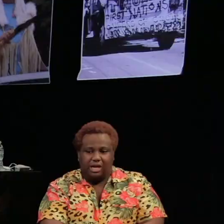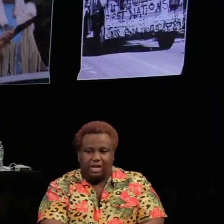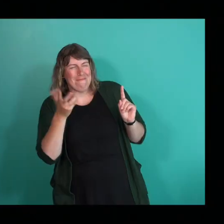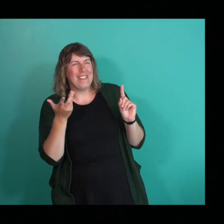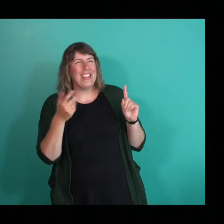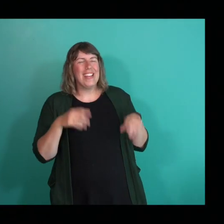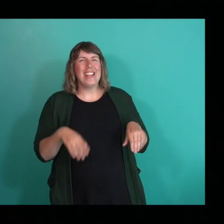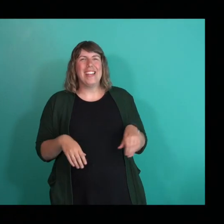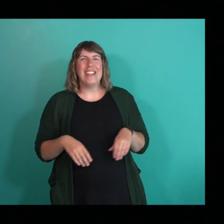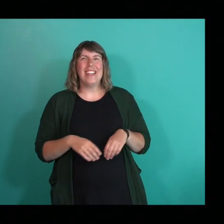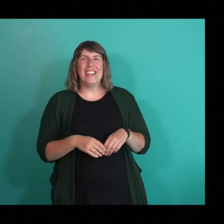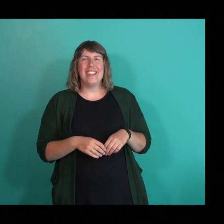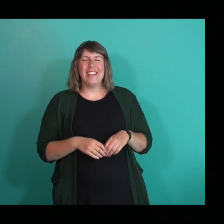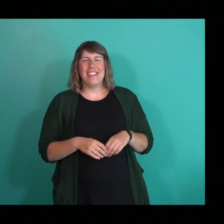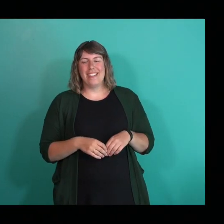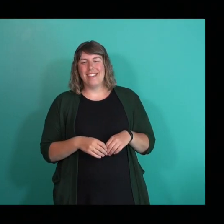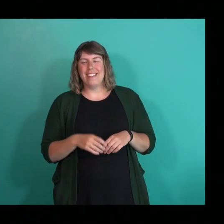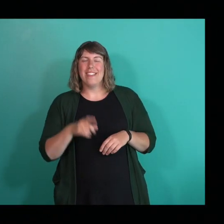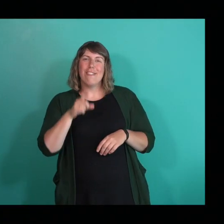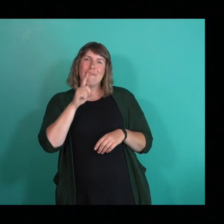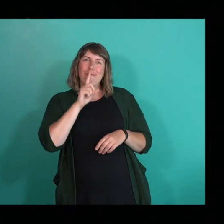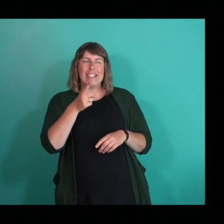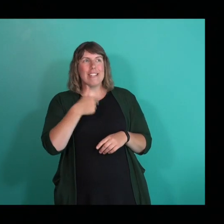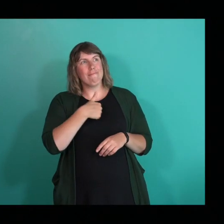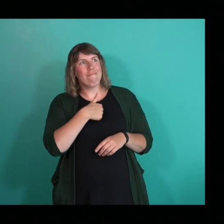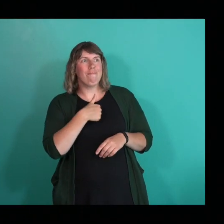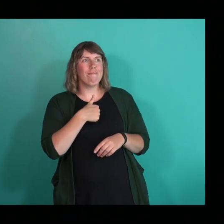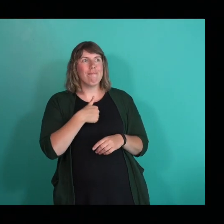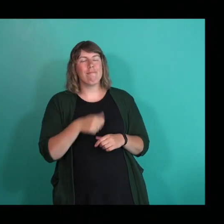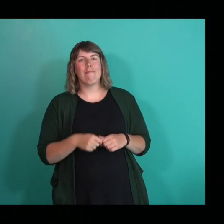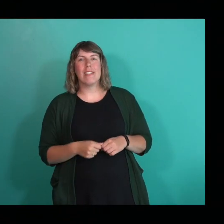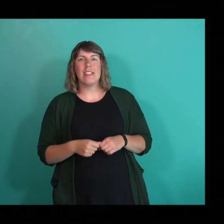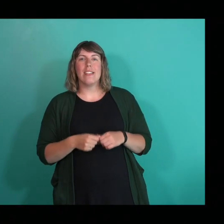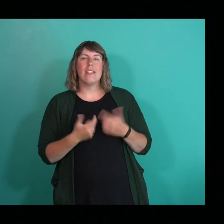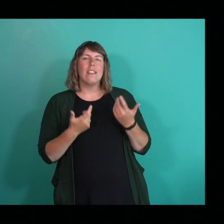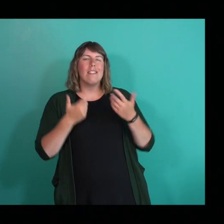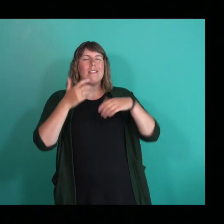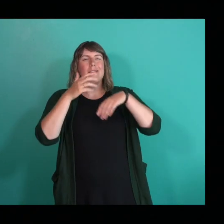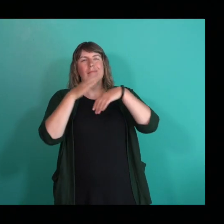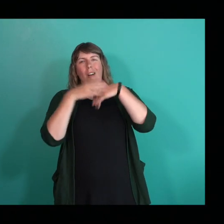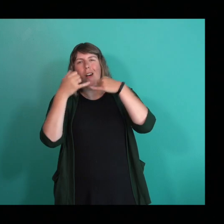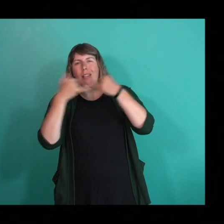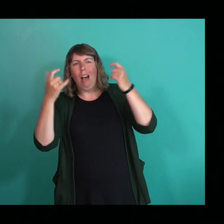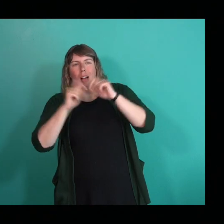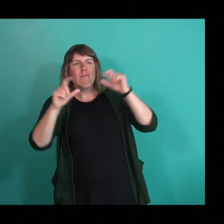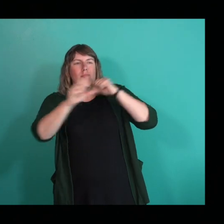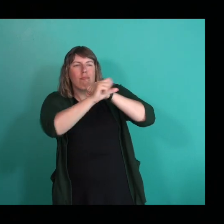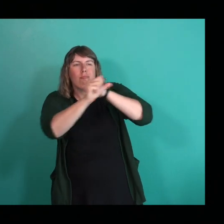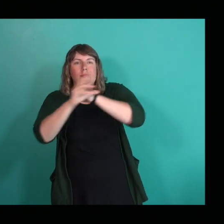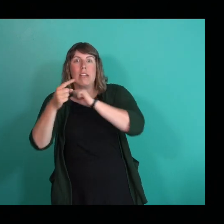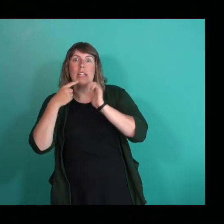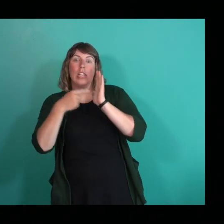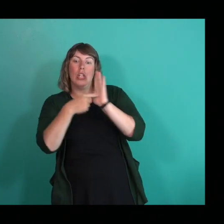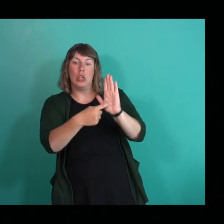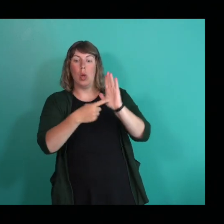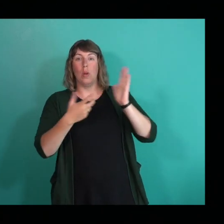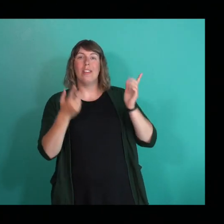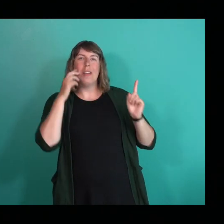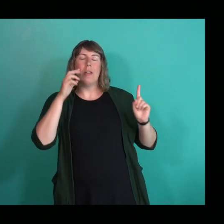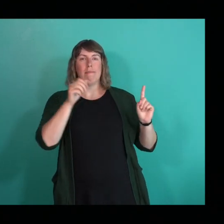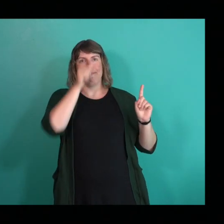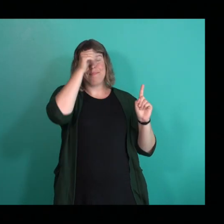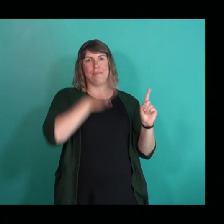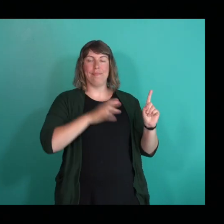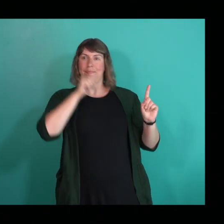just sort of dealing with like in media, we're always like shown like the prince meets a princess